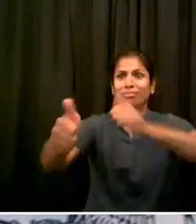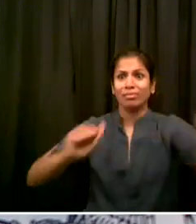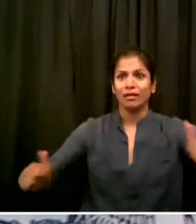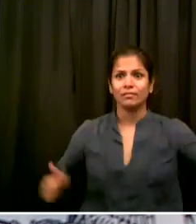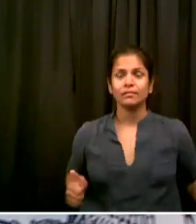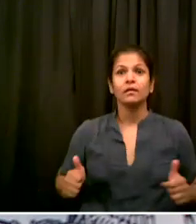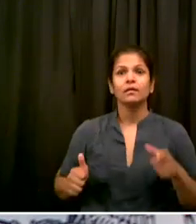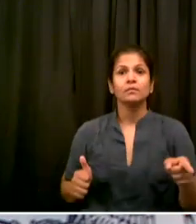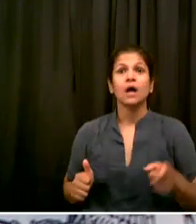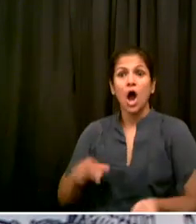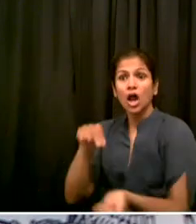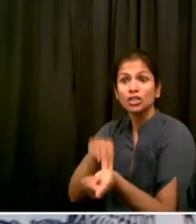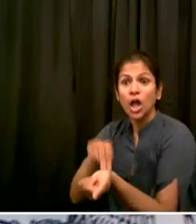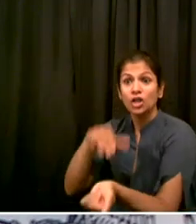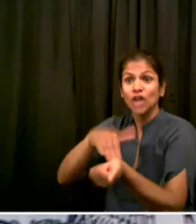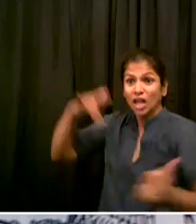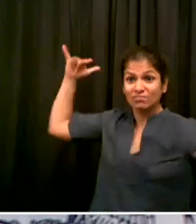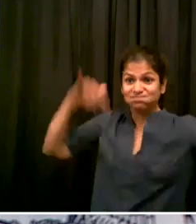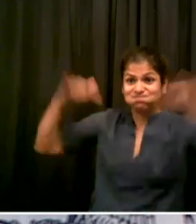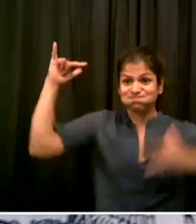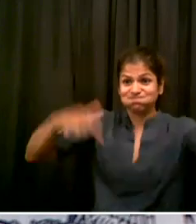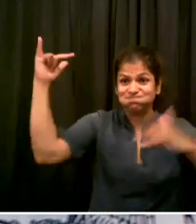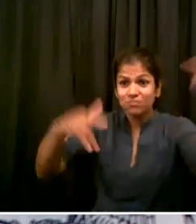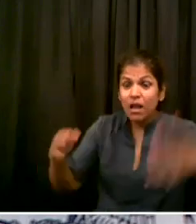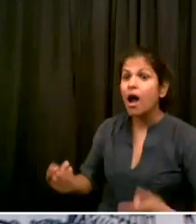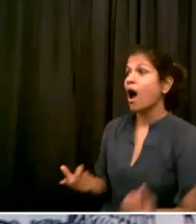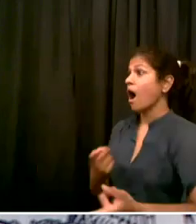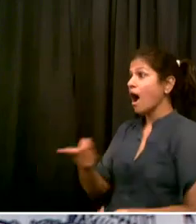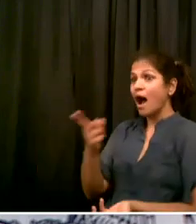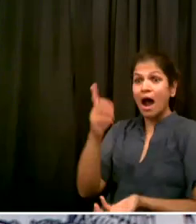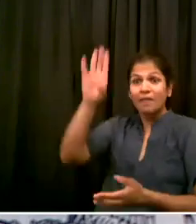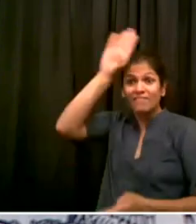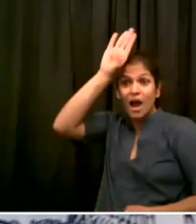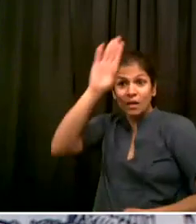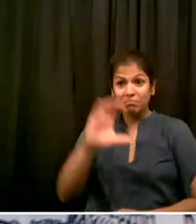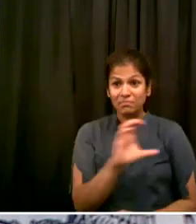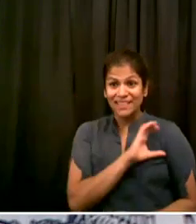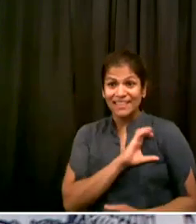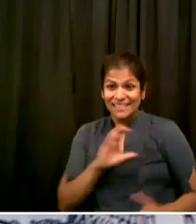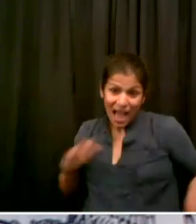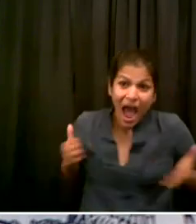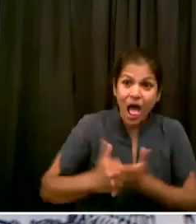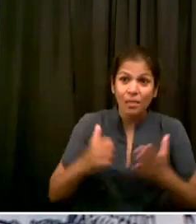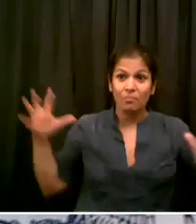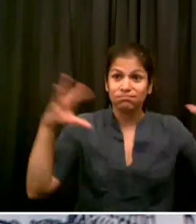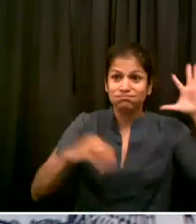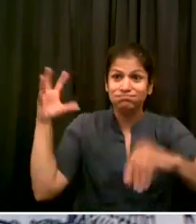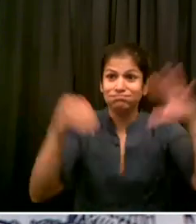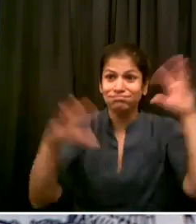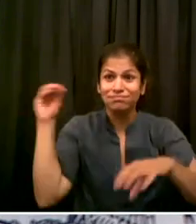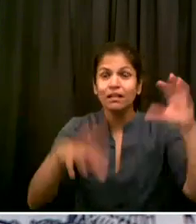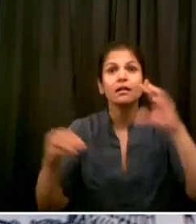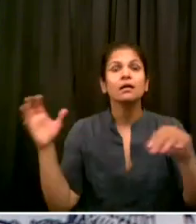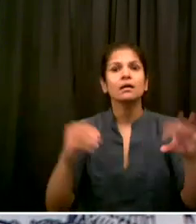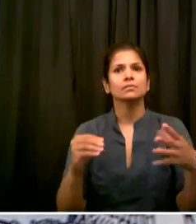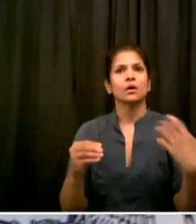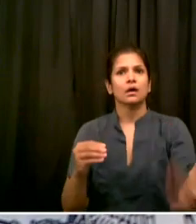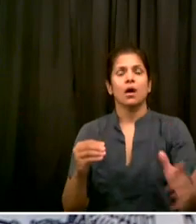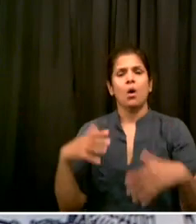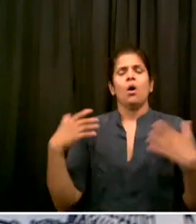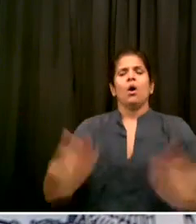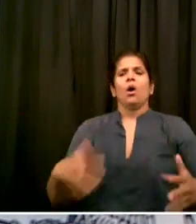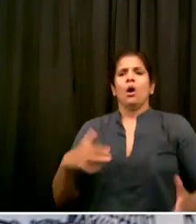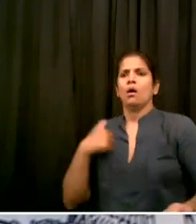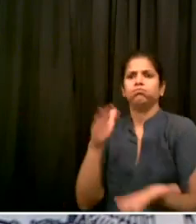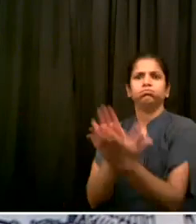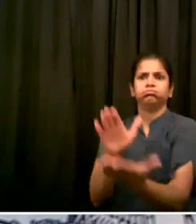of that. But it really comes down to just believing we're going to get through it, believing in New Yorkers, which I do deeply, and remembering that